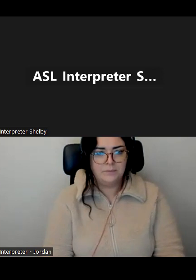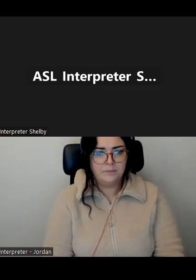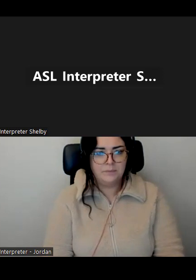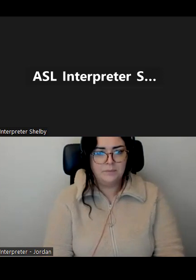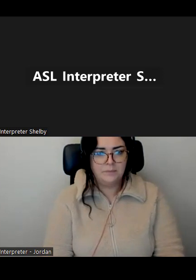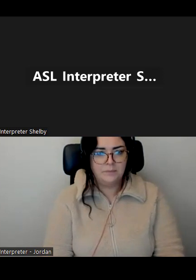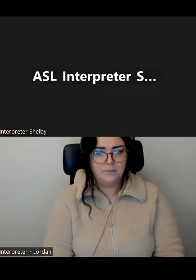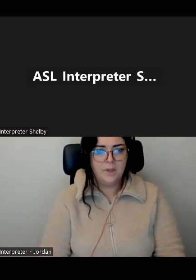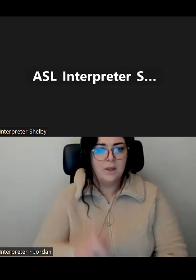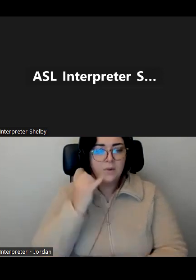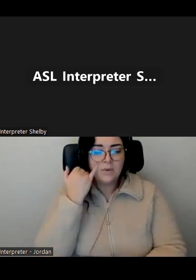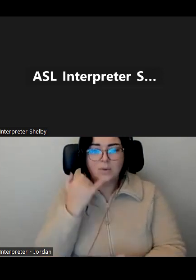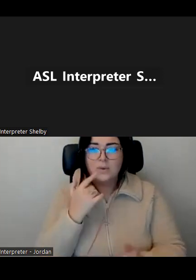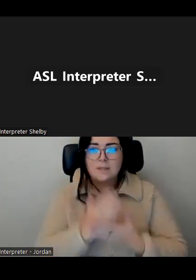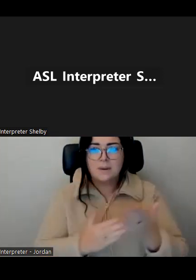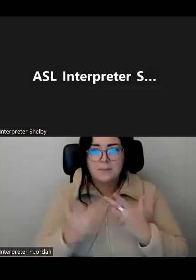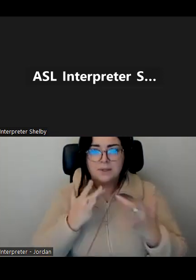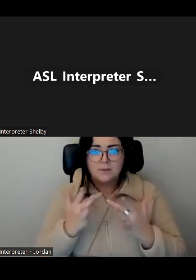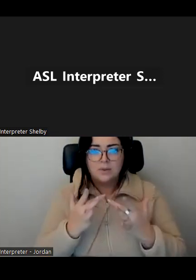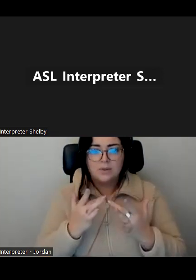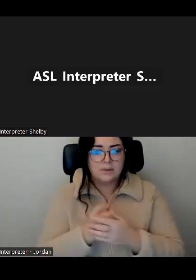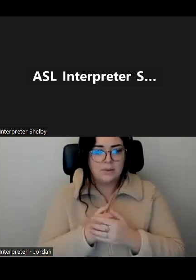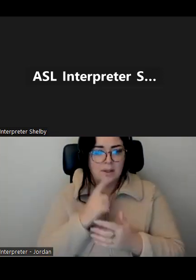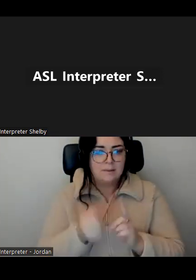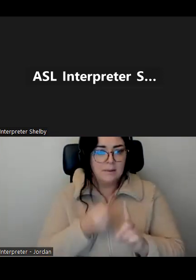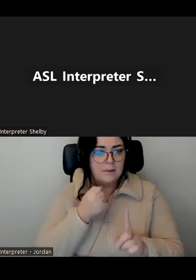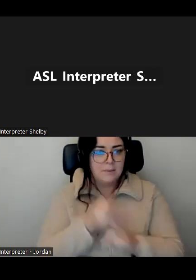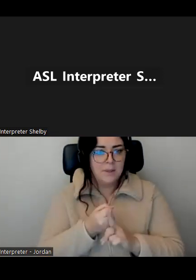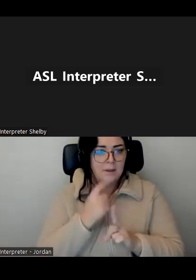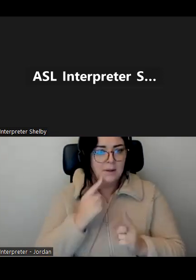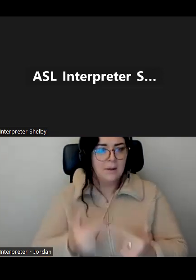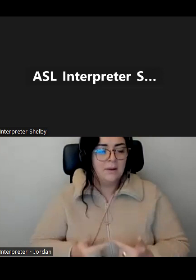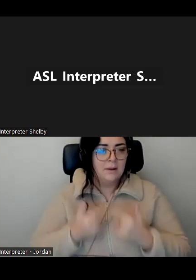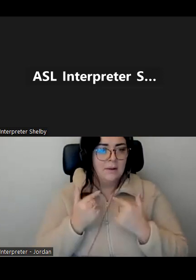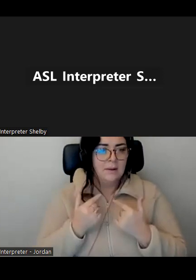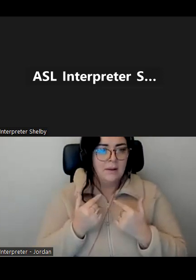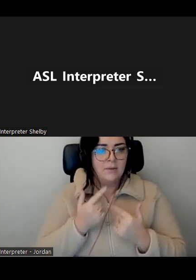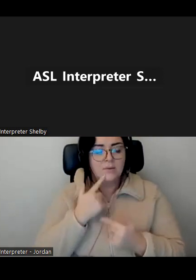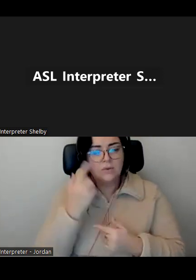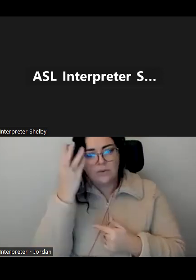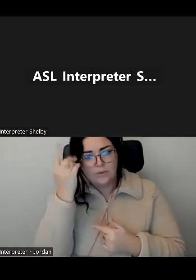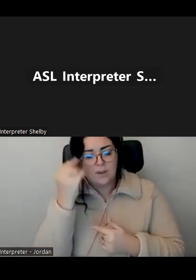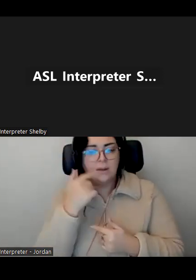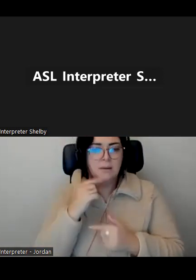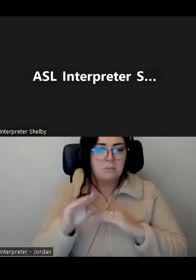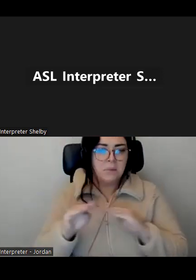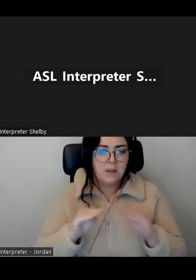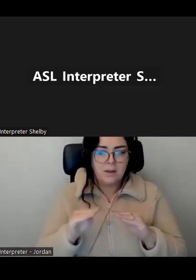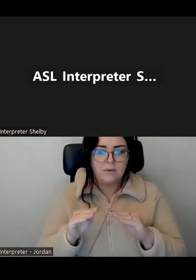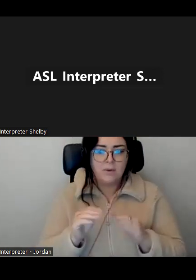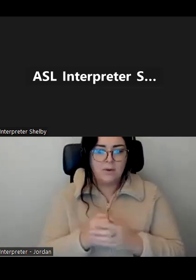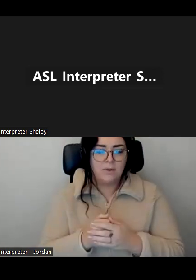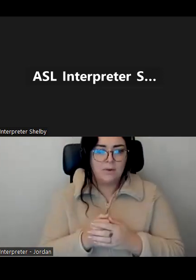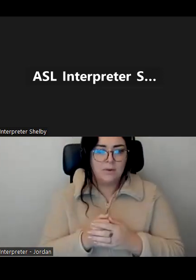life, it's not normal, right? Their difficulties with mood, thinking, and behavior are often signs